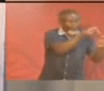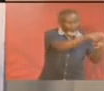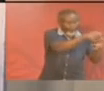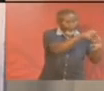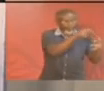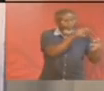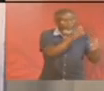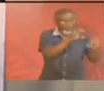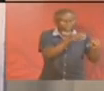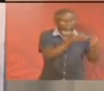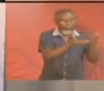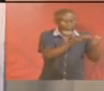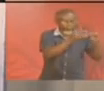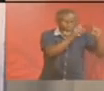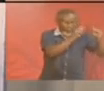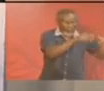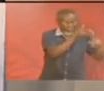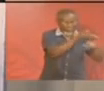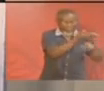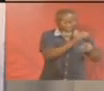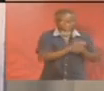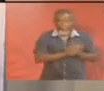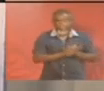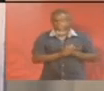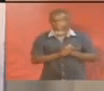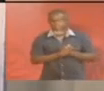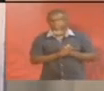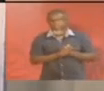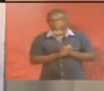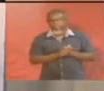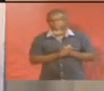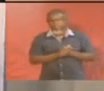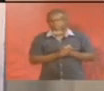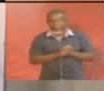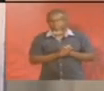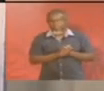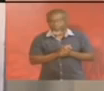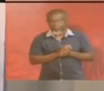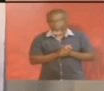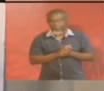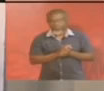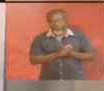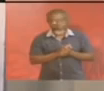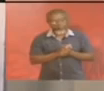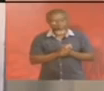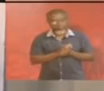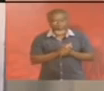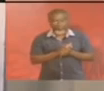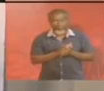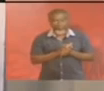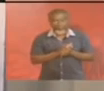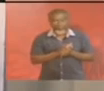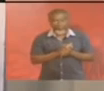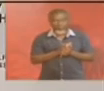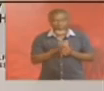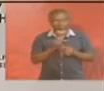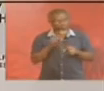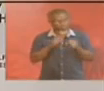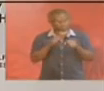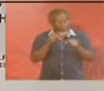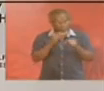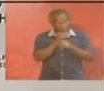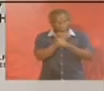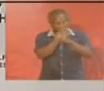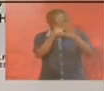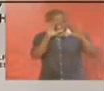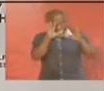global guidelines as outlined by both the WHO and the CDC. I hope that that makes the issue a lot clearer. Thanks so much